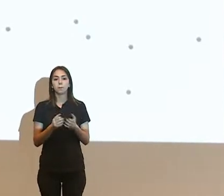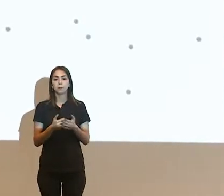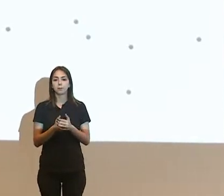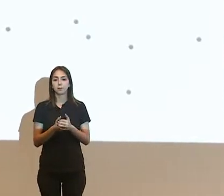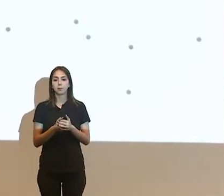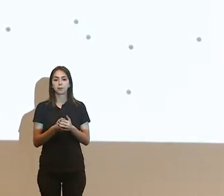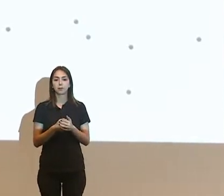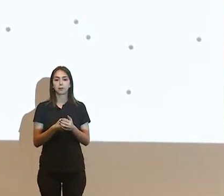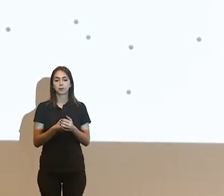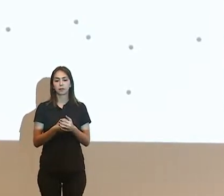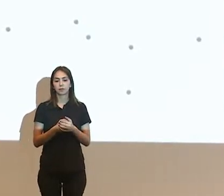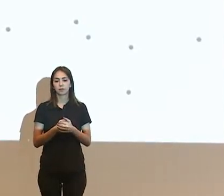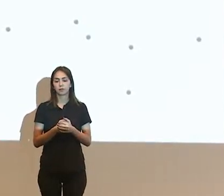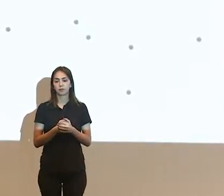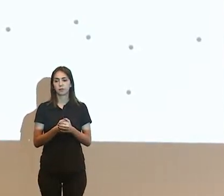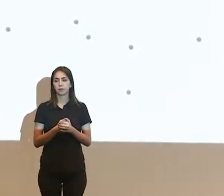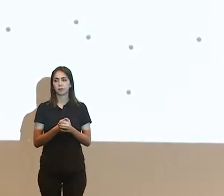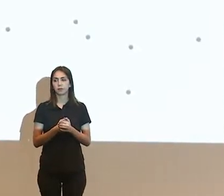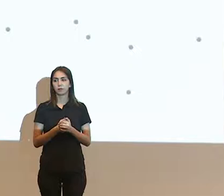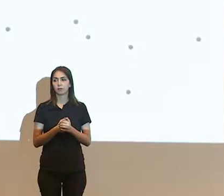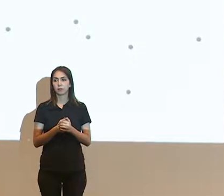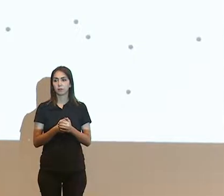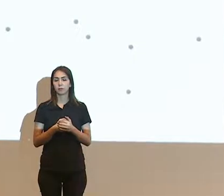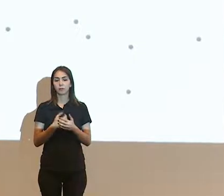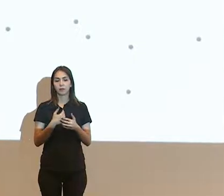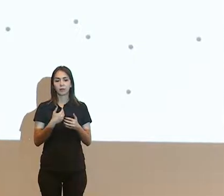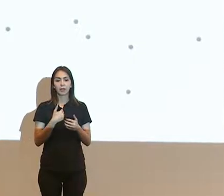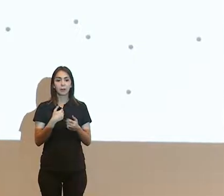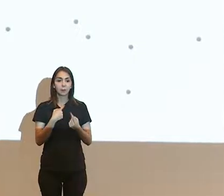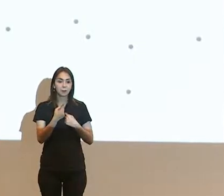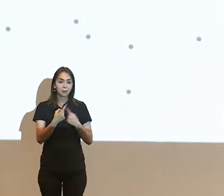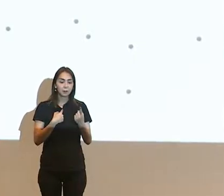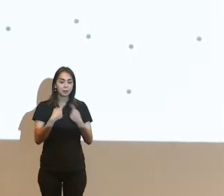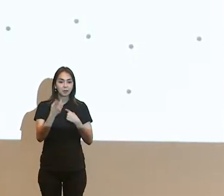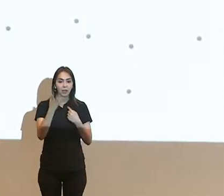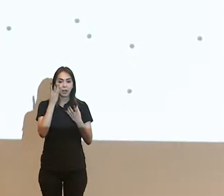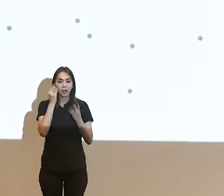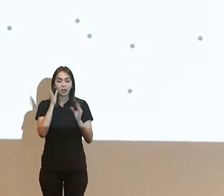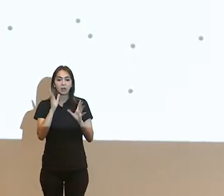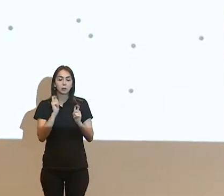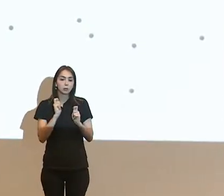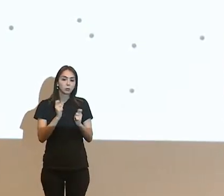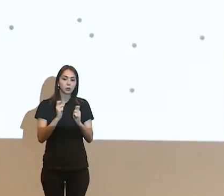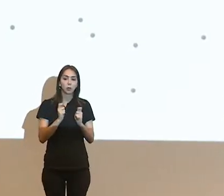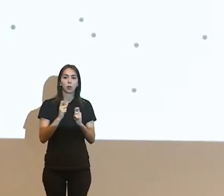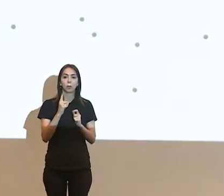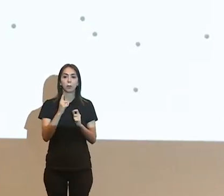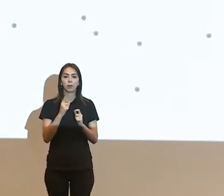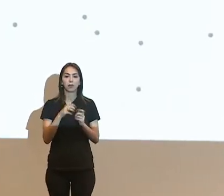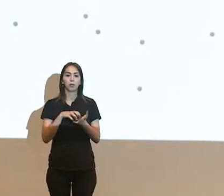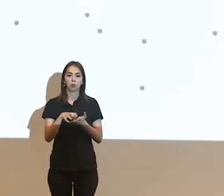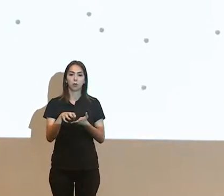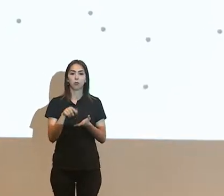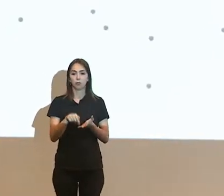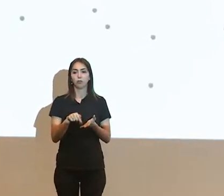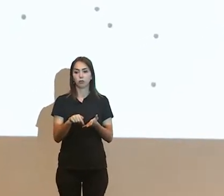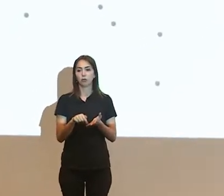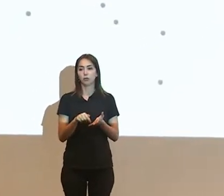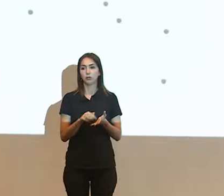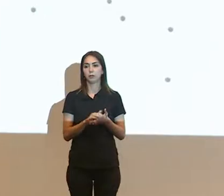is more than the total sum so this is something we have difficulty in